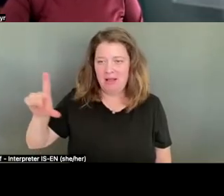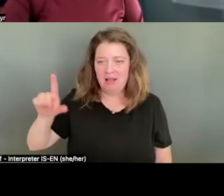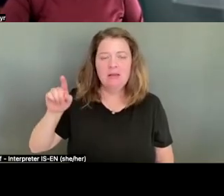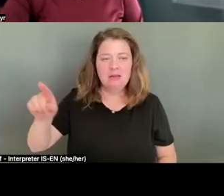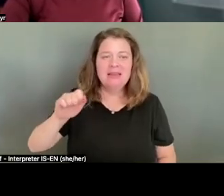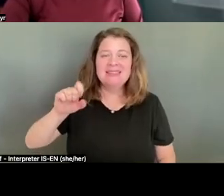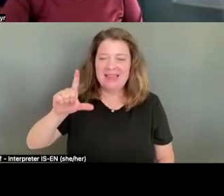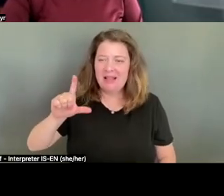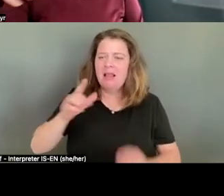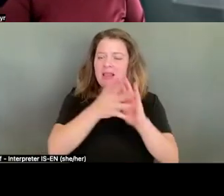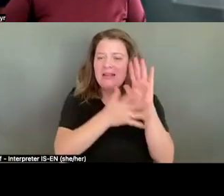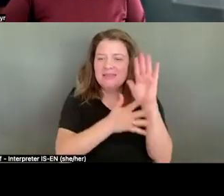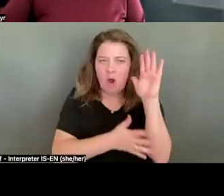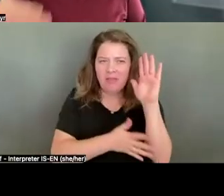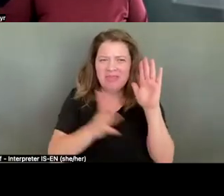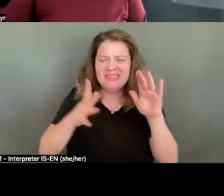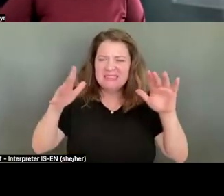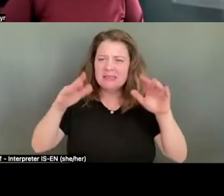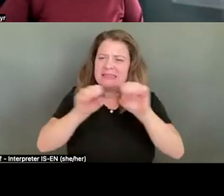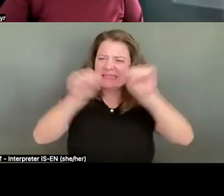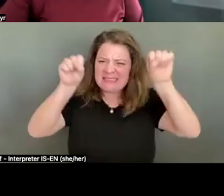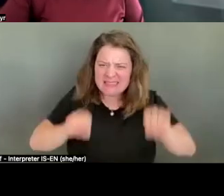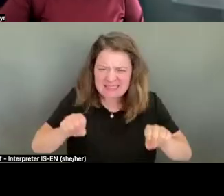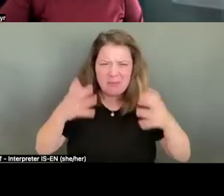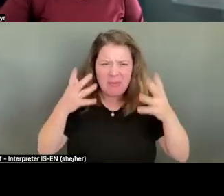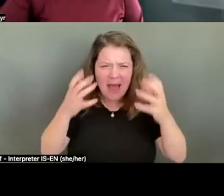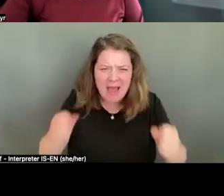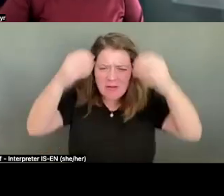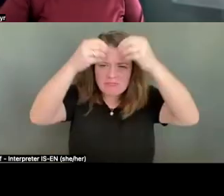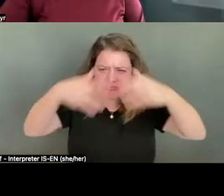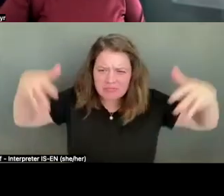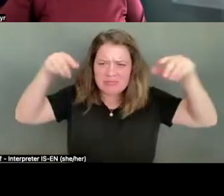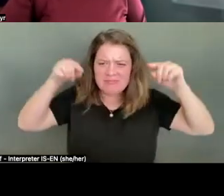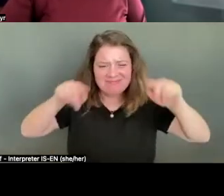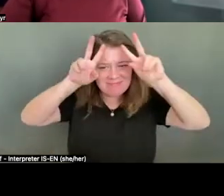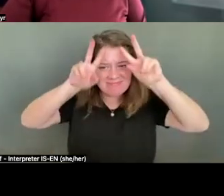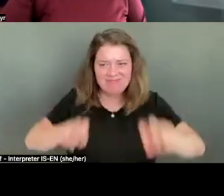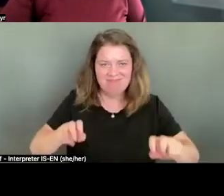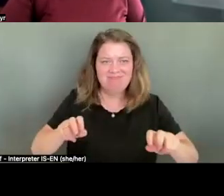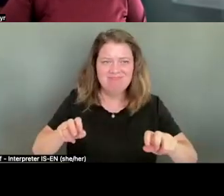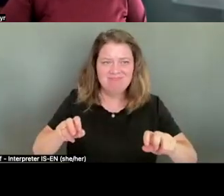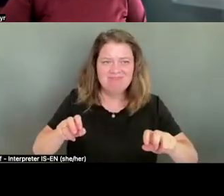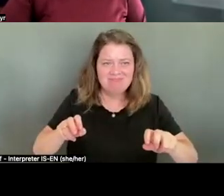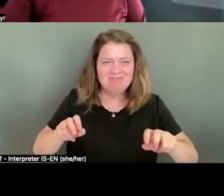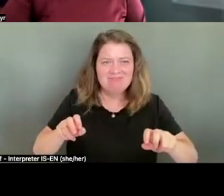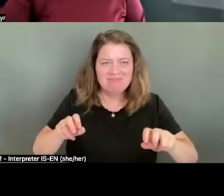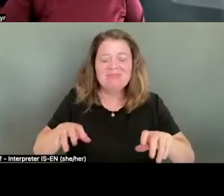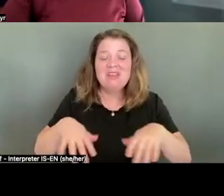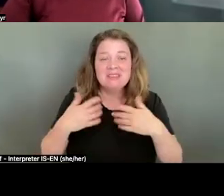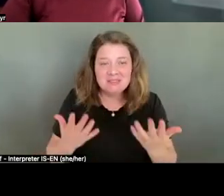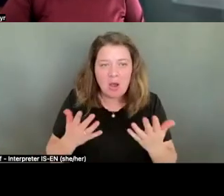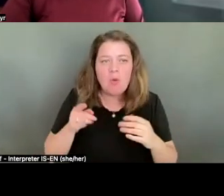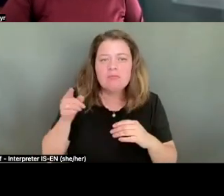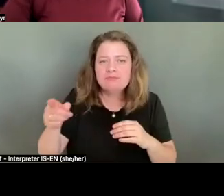ASL lexicon using this bottom-up approach, data-driven approach. And we combined the